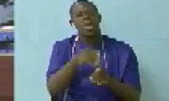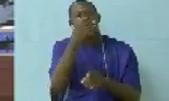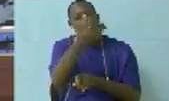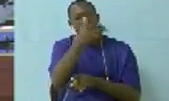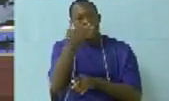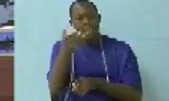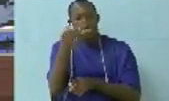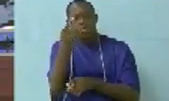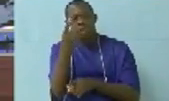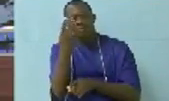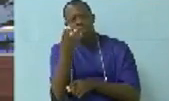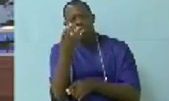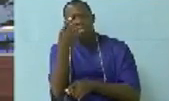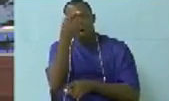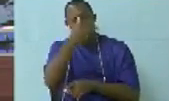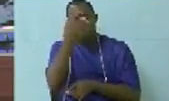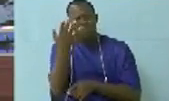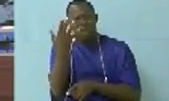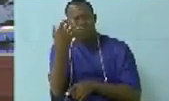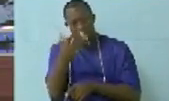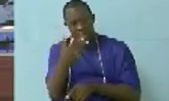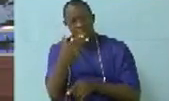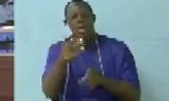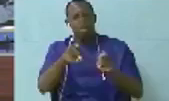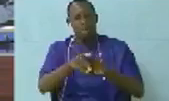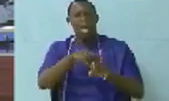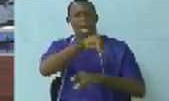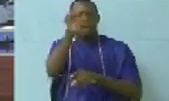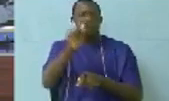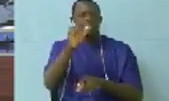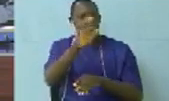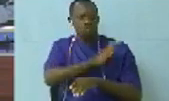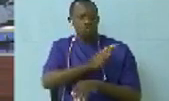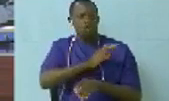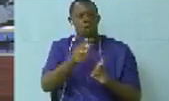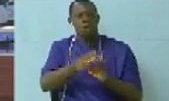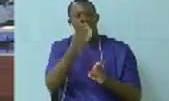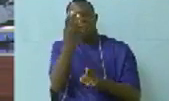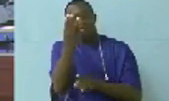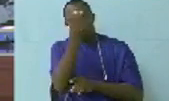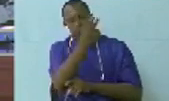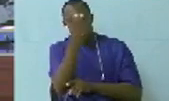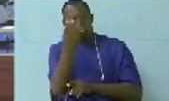9914959 and also the call records of